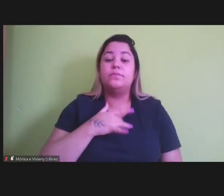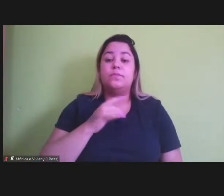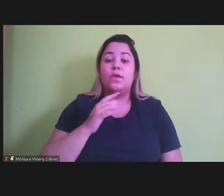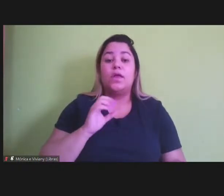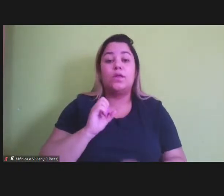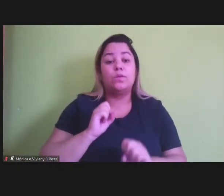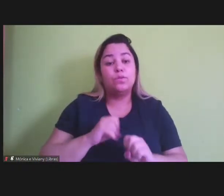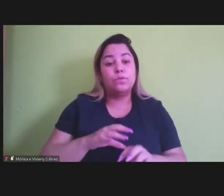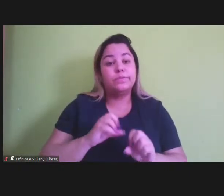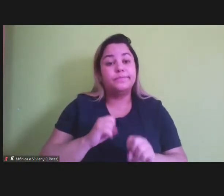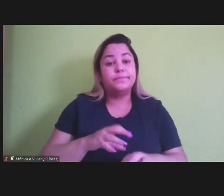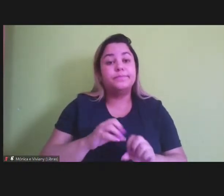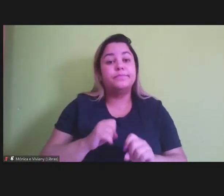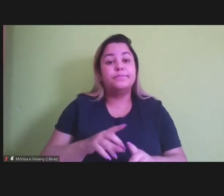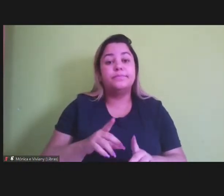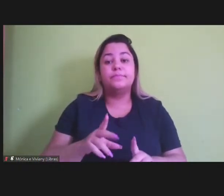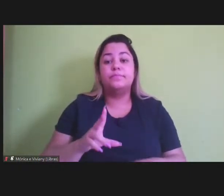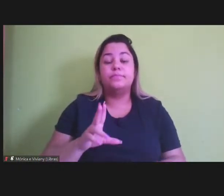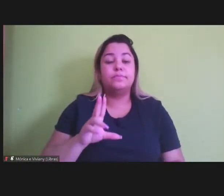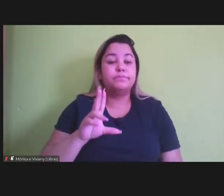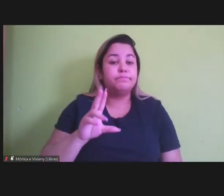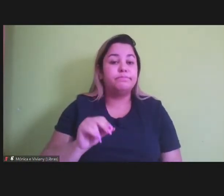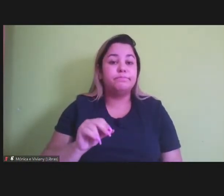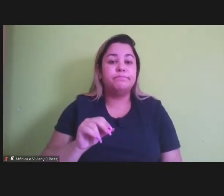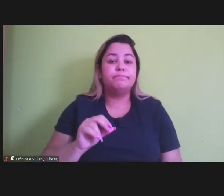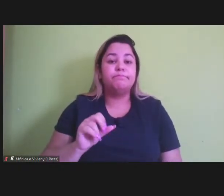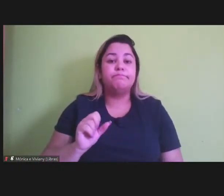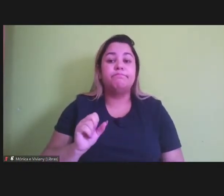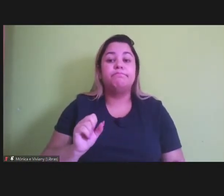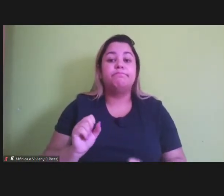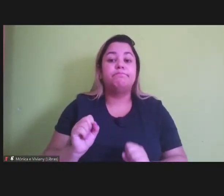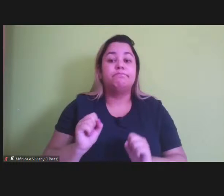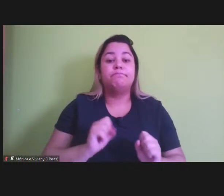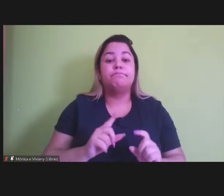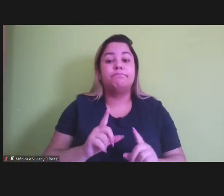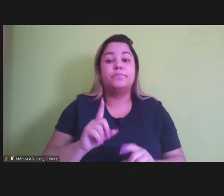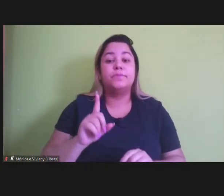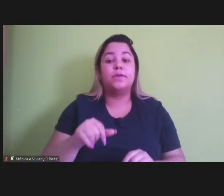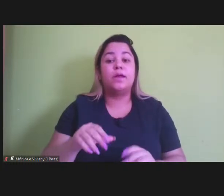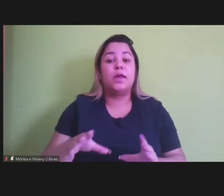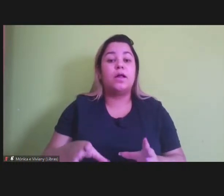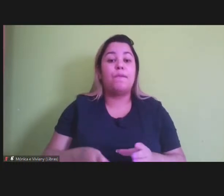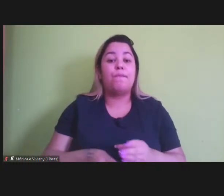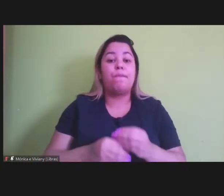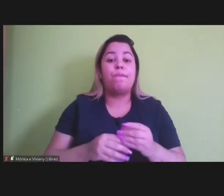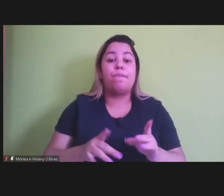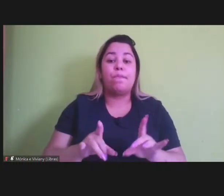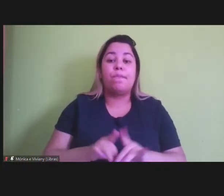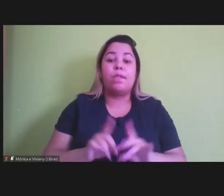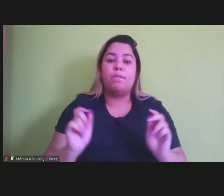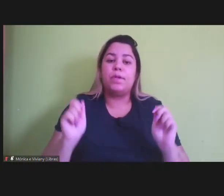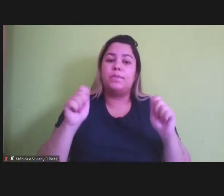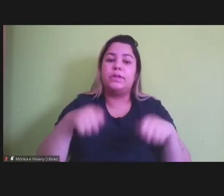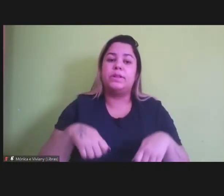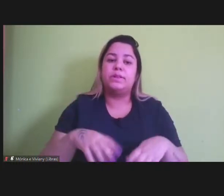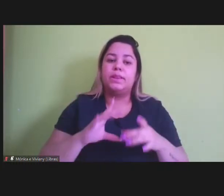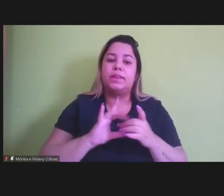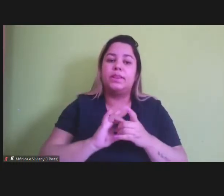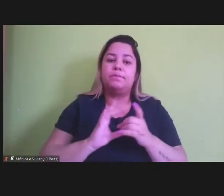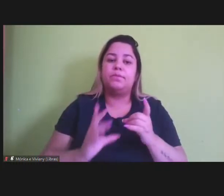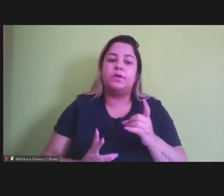a market, education does not also be. It reinforces the necessity to